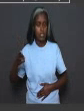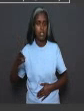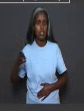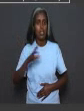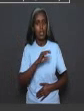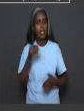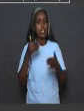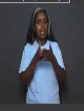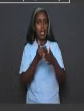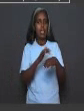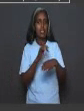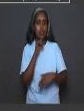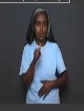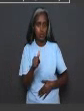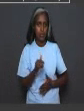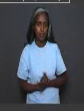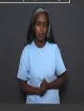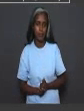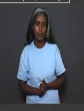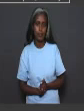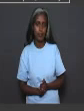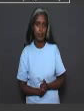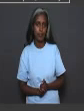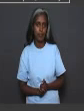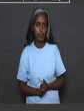and their asymptotes.